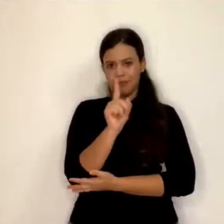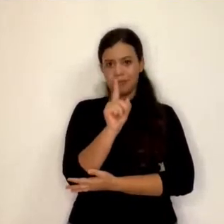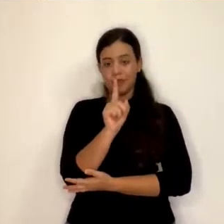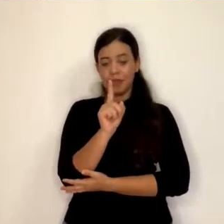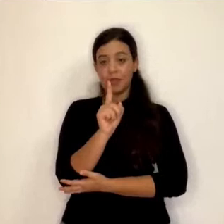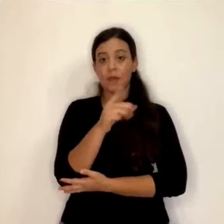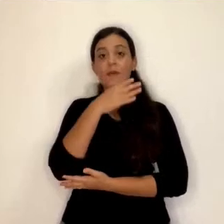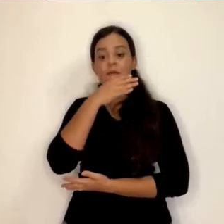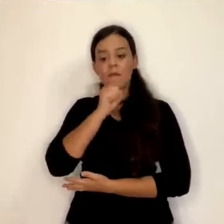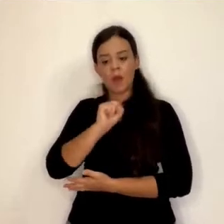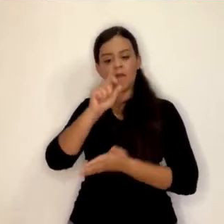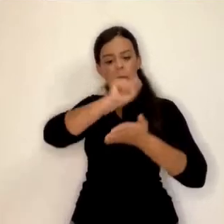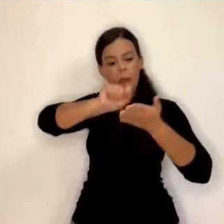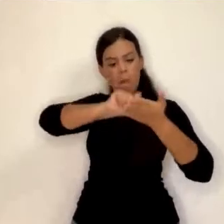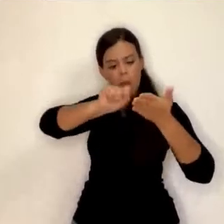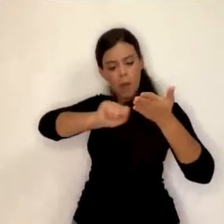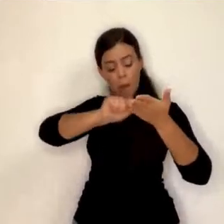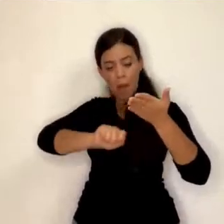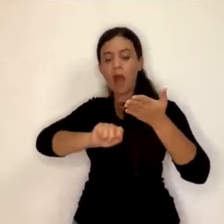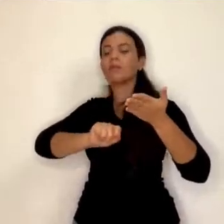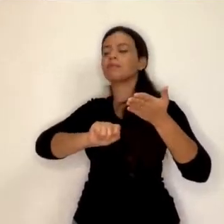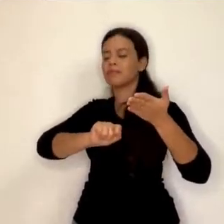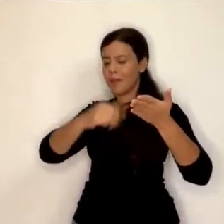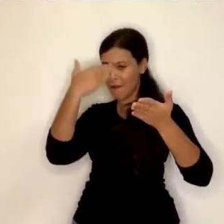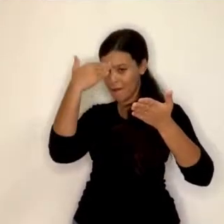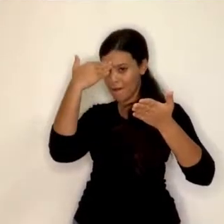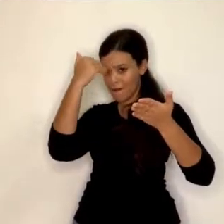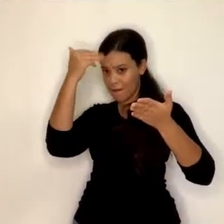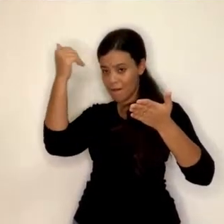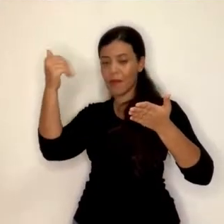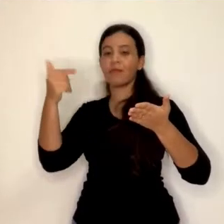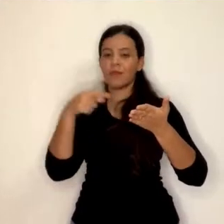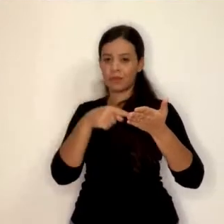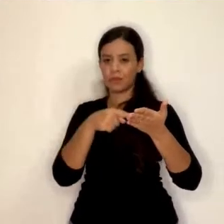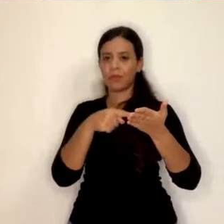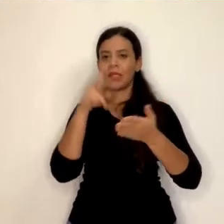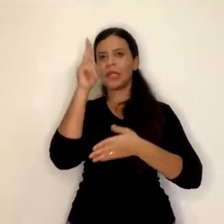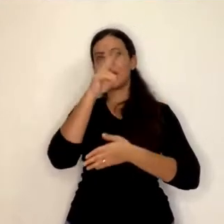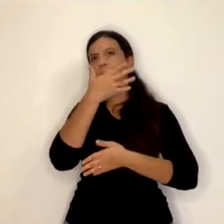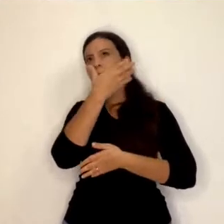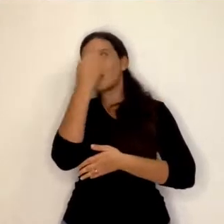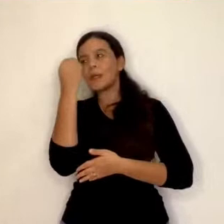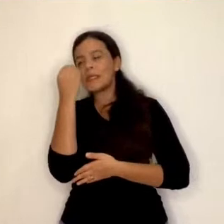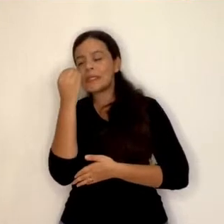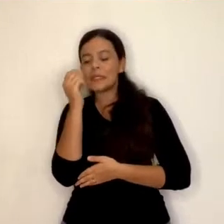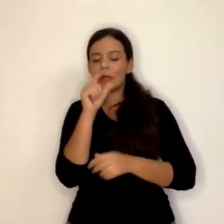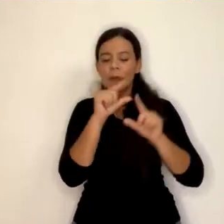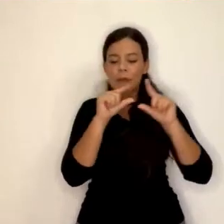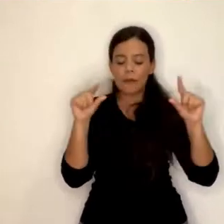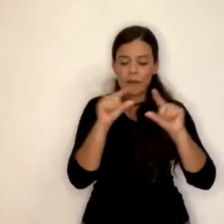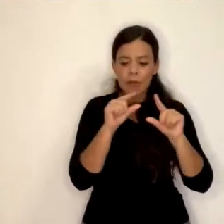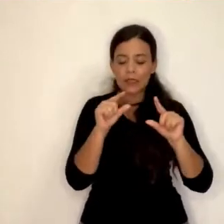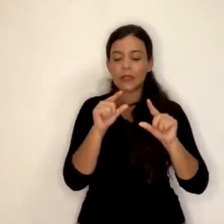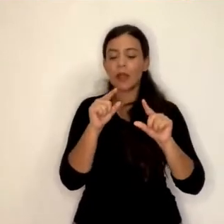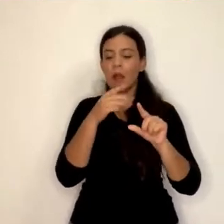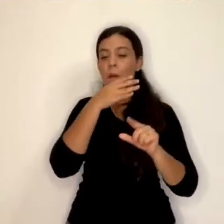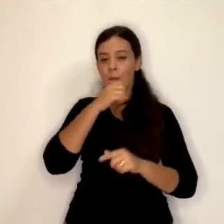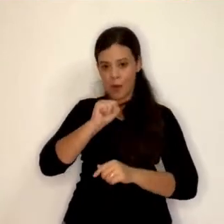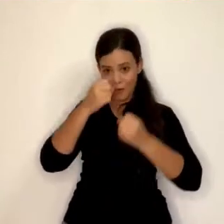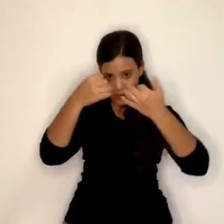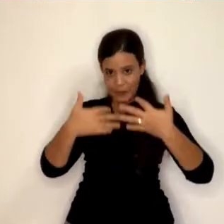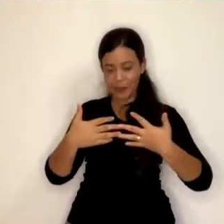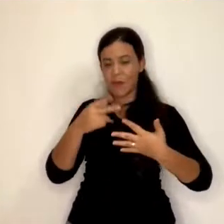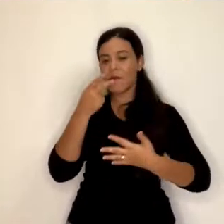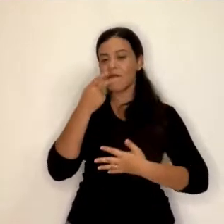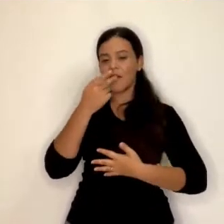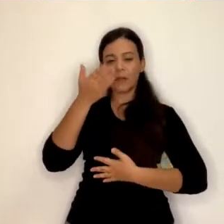had a well-known sentence that's been cited and recited. When he